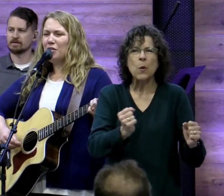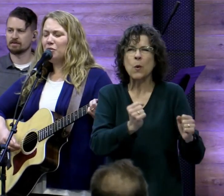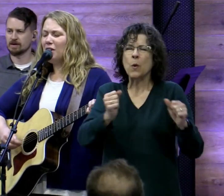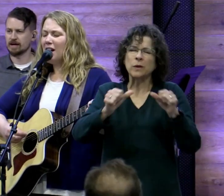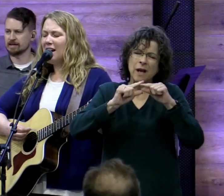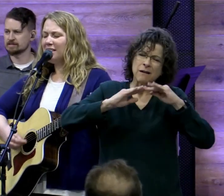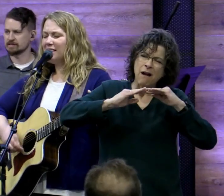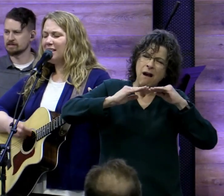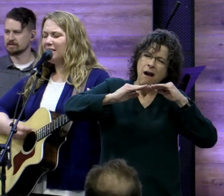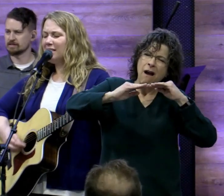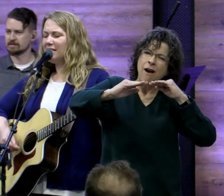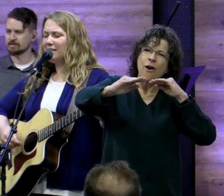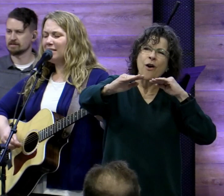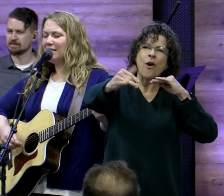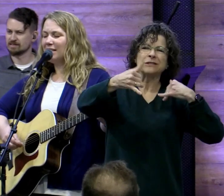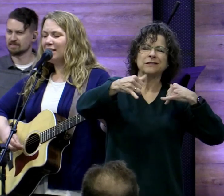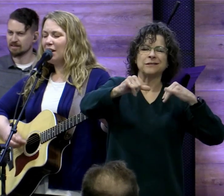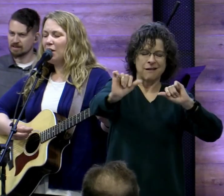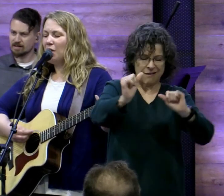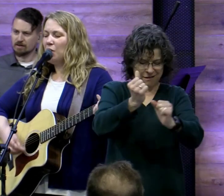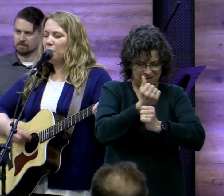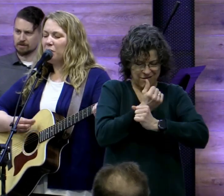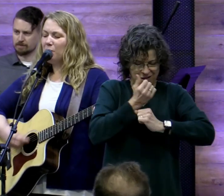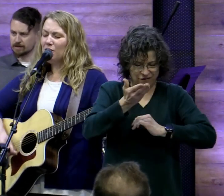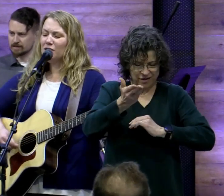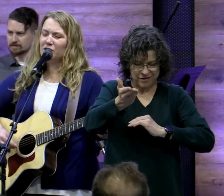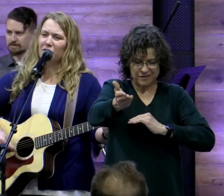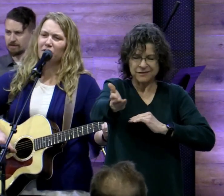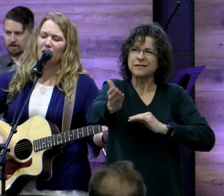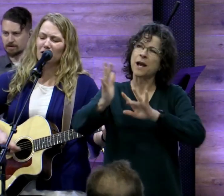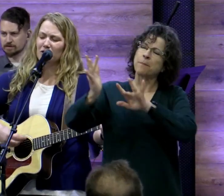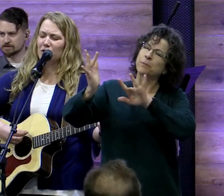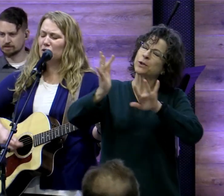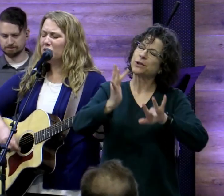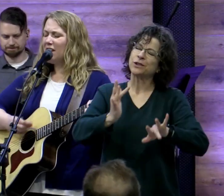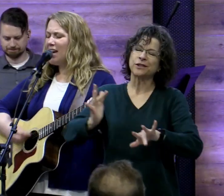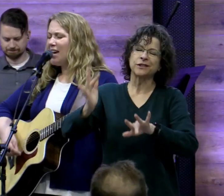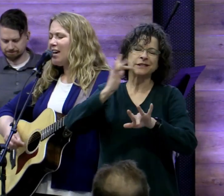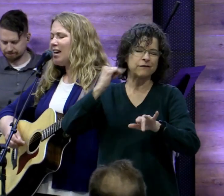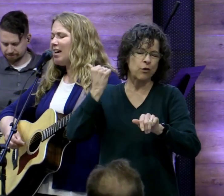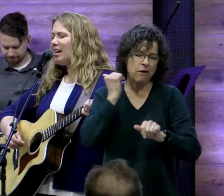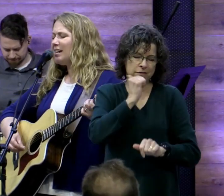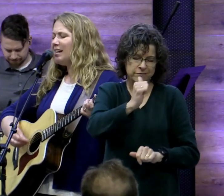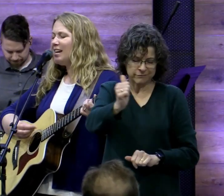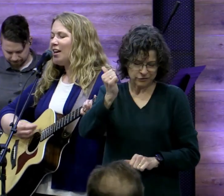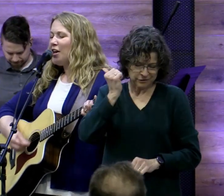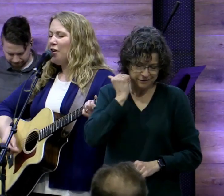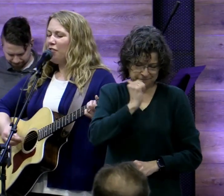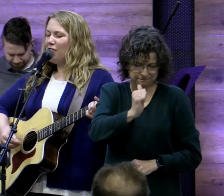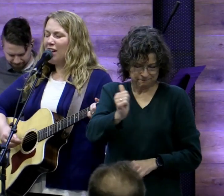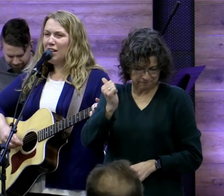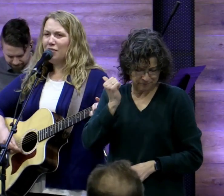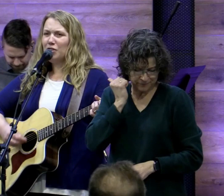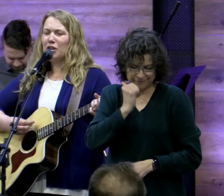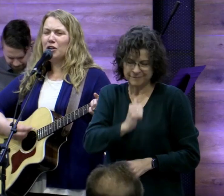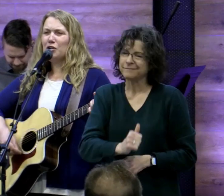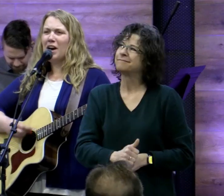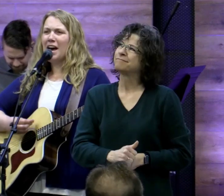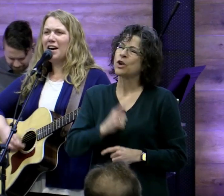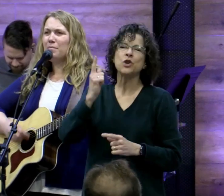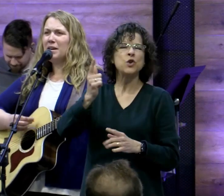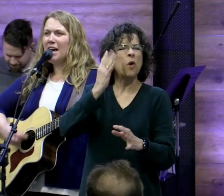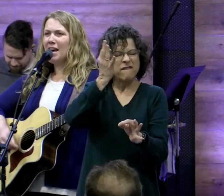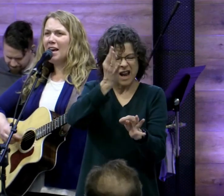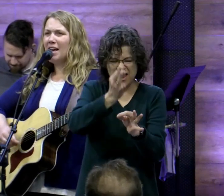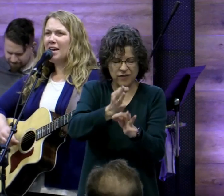the horizon, with mercy for today. Faithful you